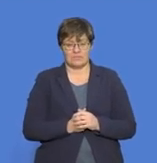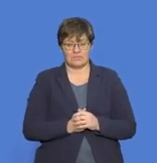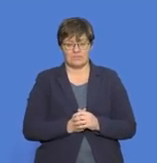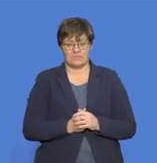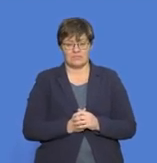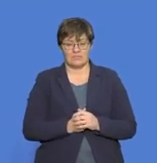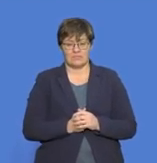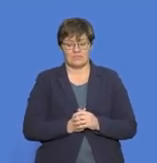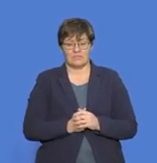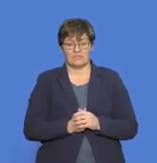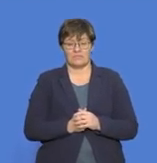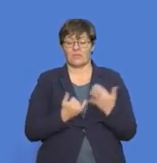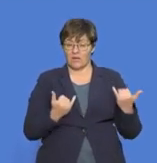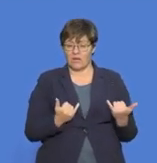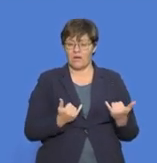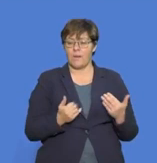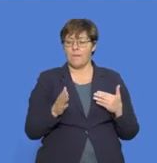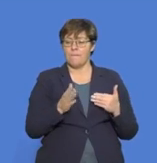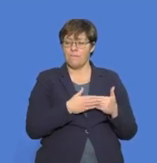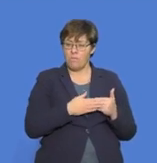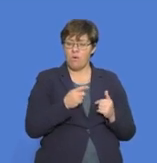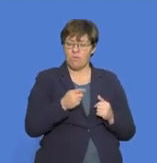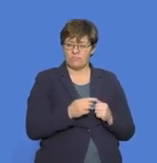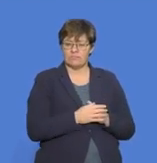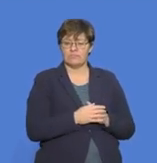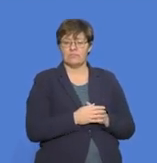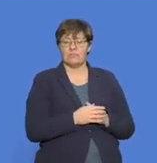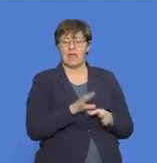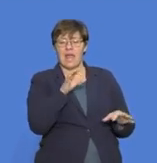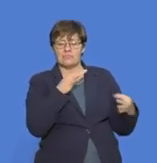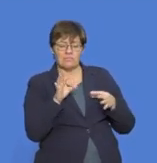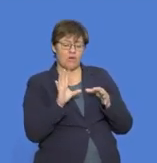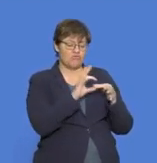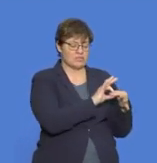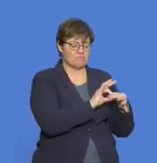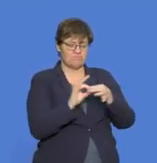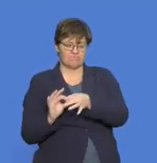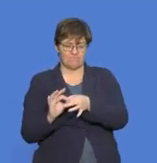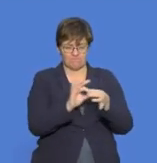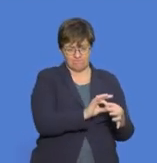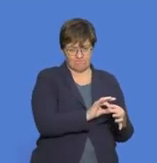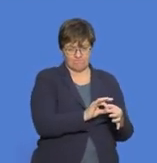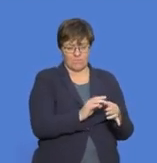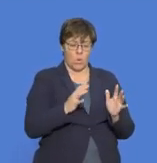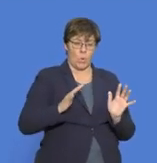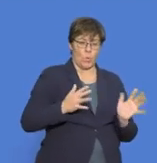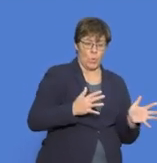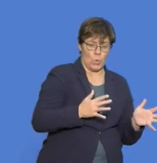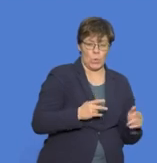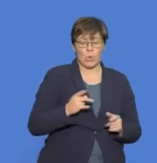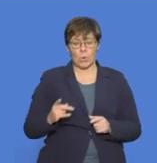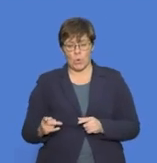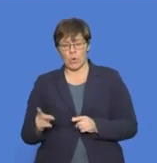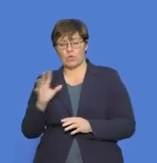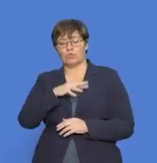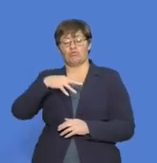And here we have some more description, relationship between wind speed and